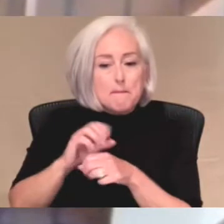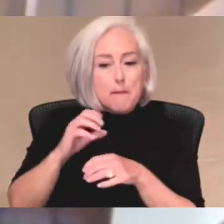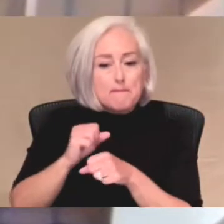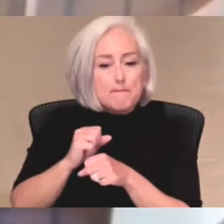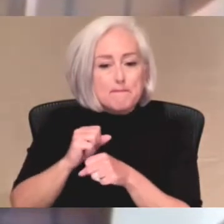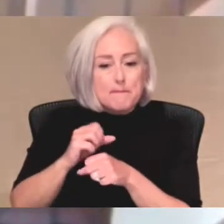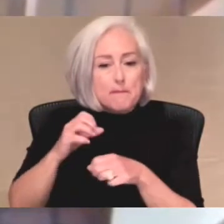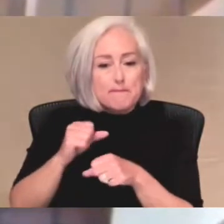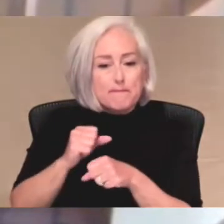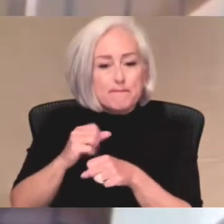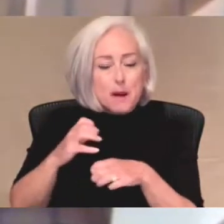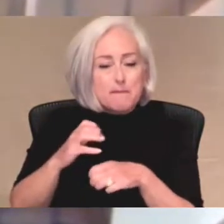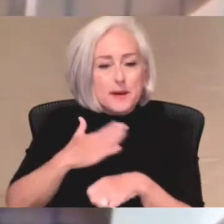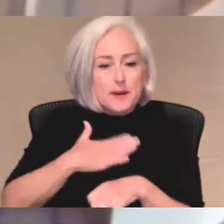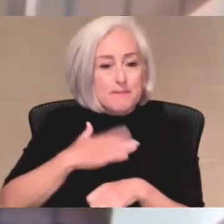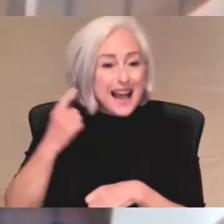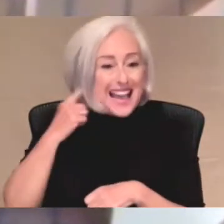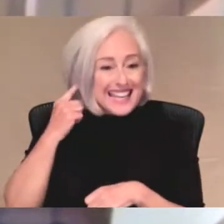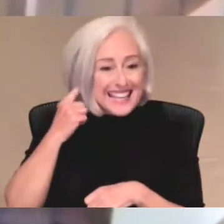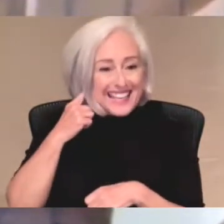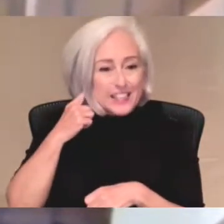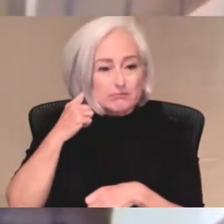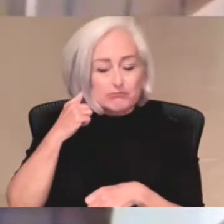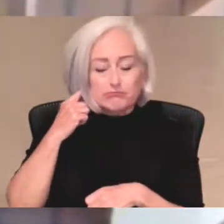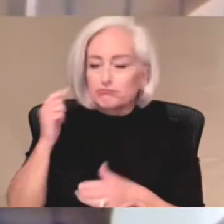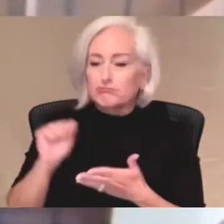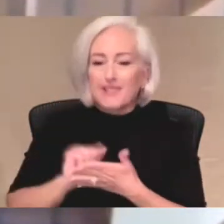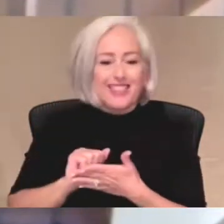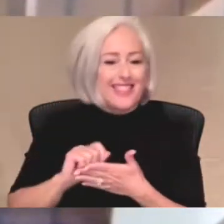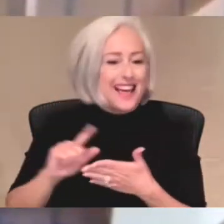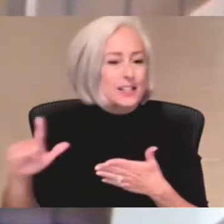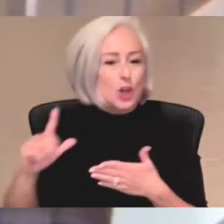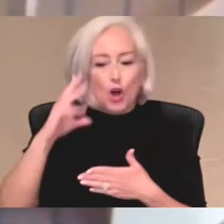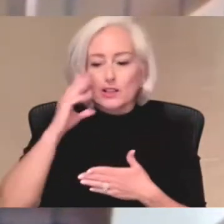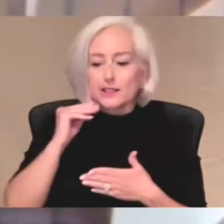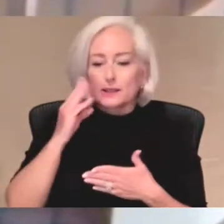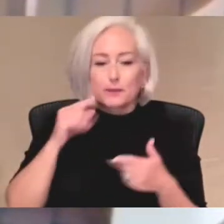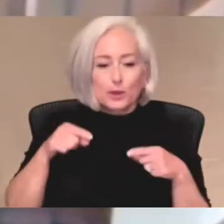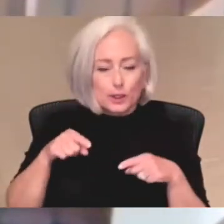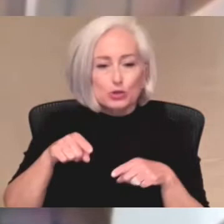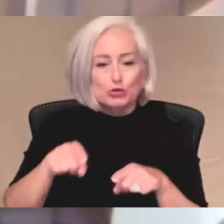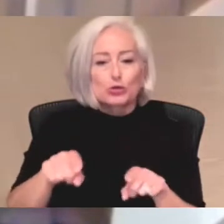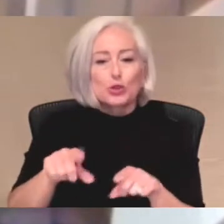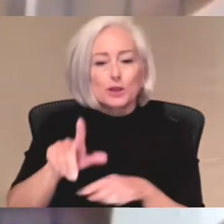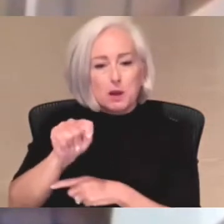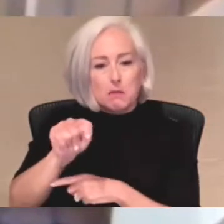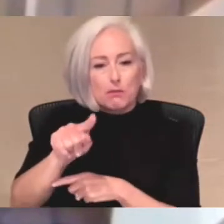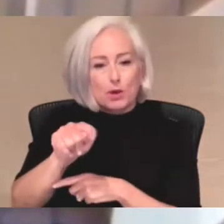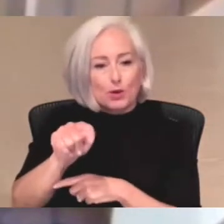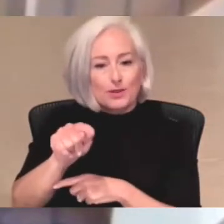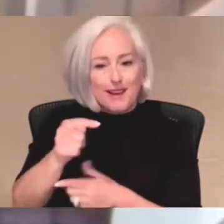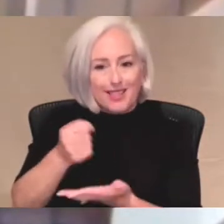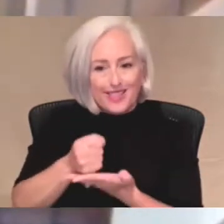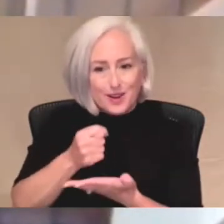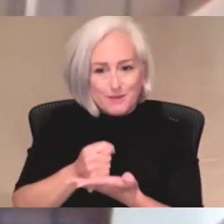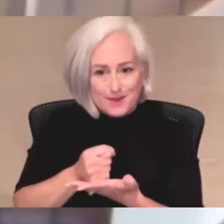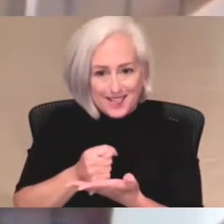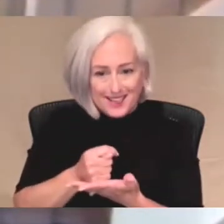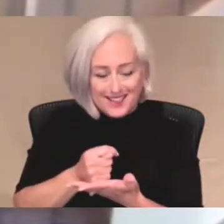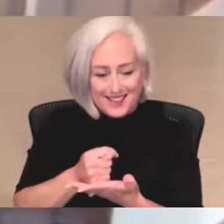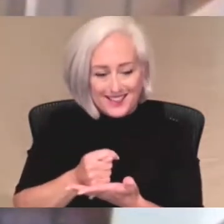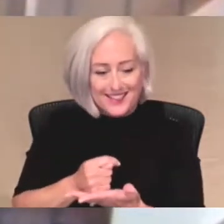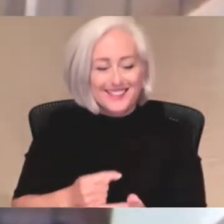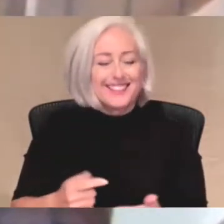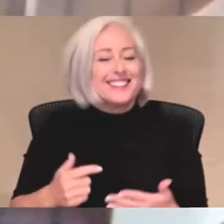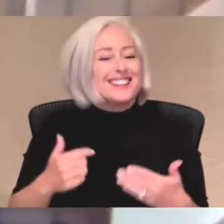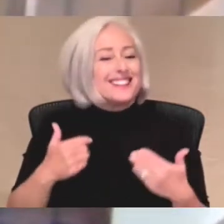able to hear or feel during that proton beam experience. They give you some wonderful music to listen